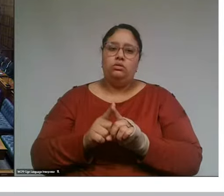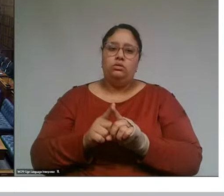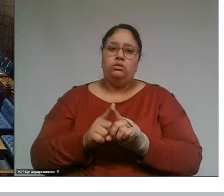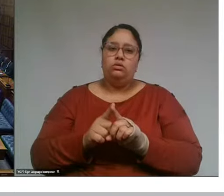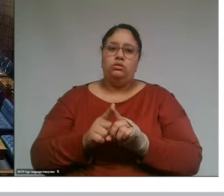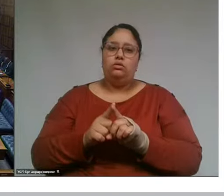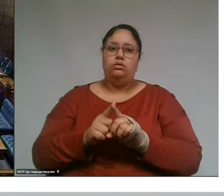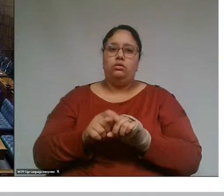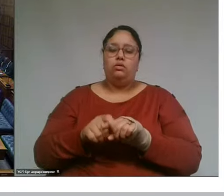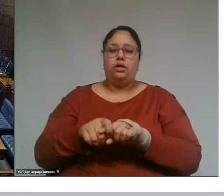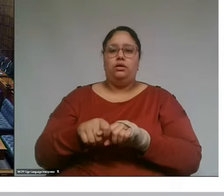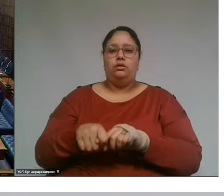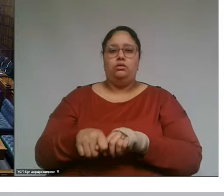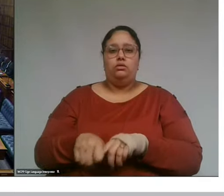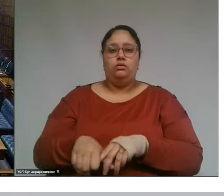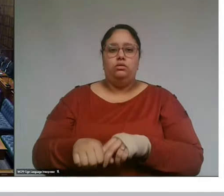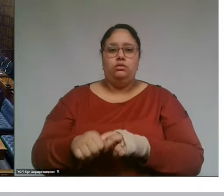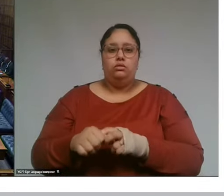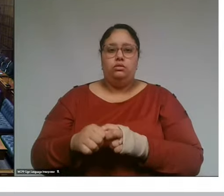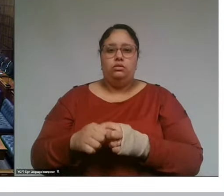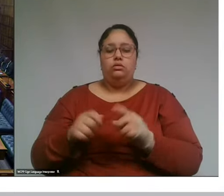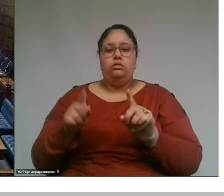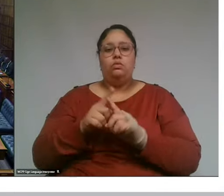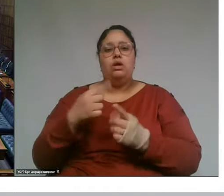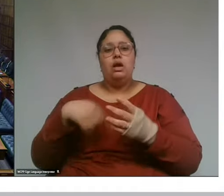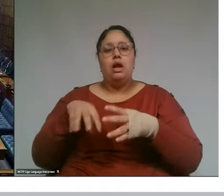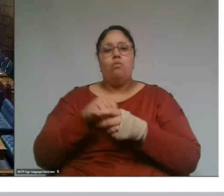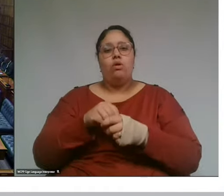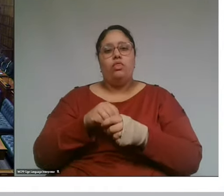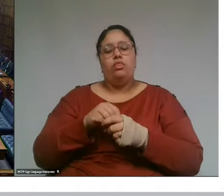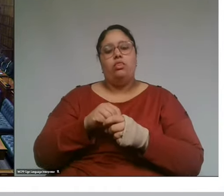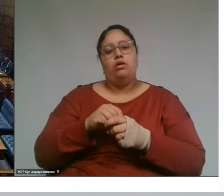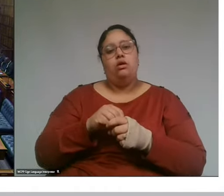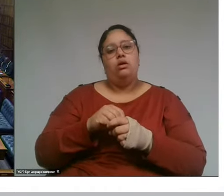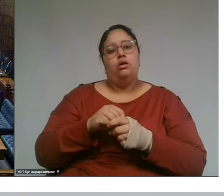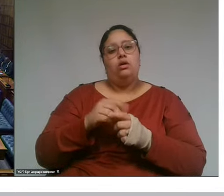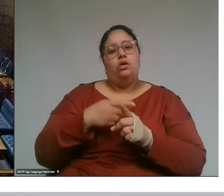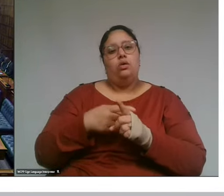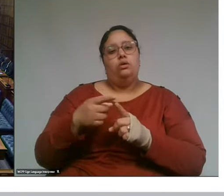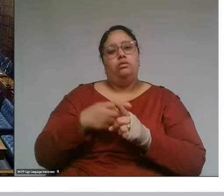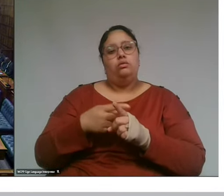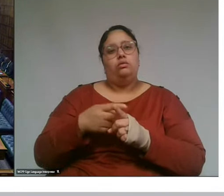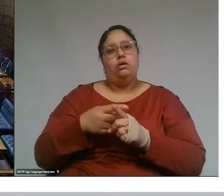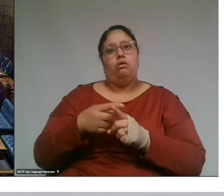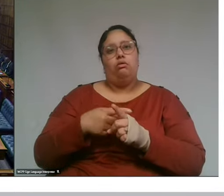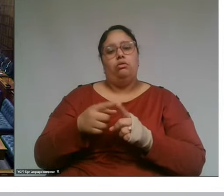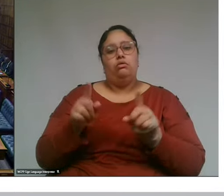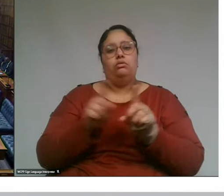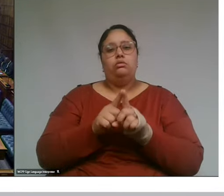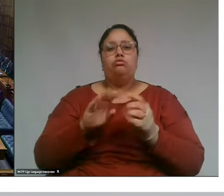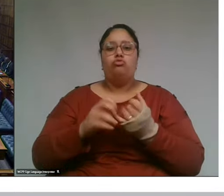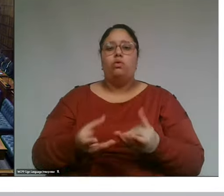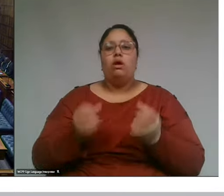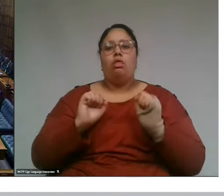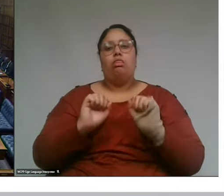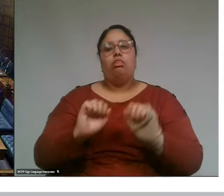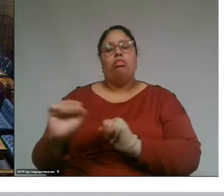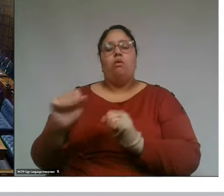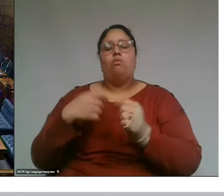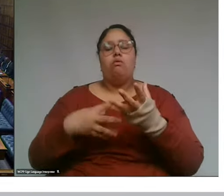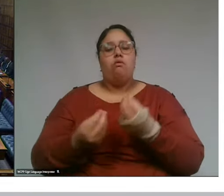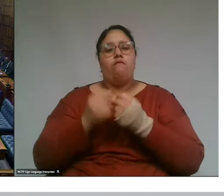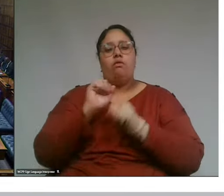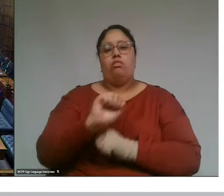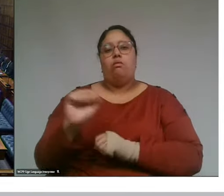kha and they've got the incentives and we say well look we trying we will try and get them but we can't offer